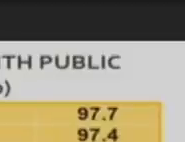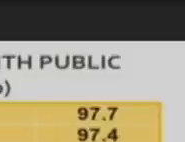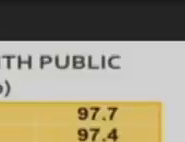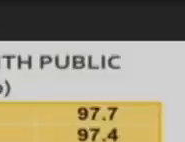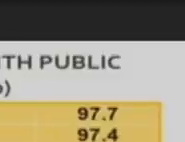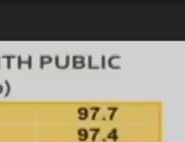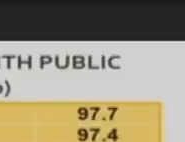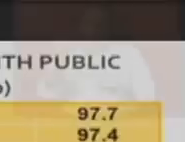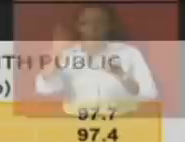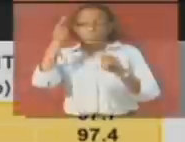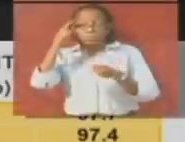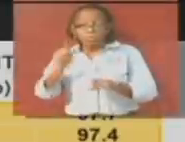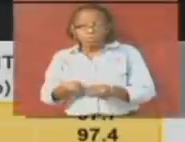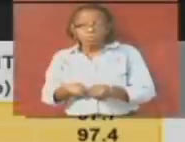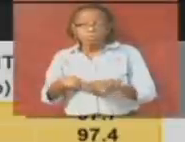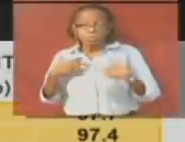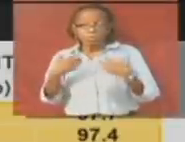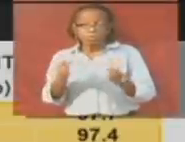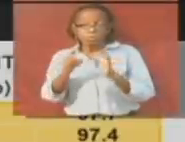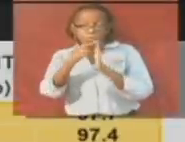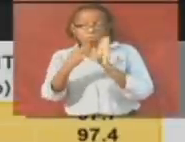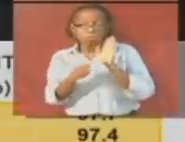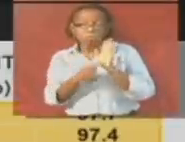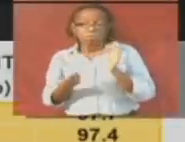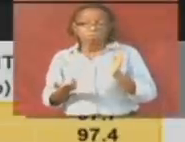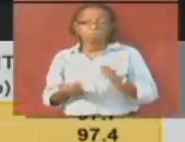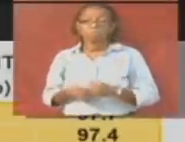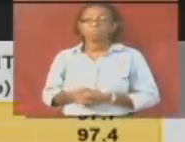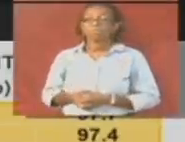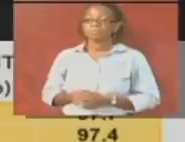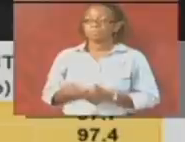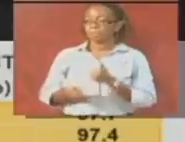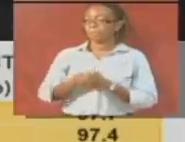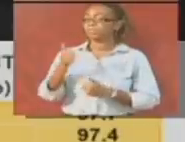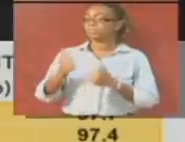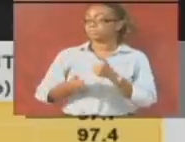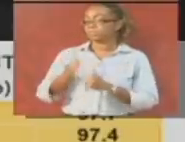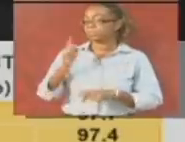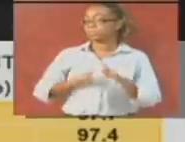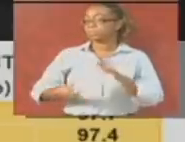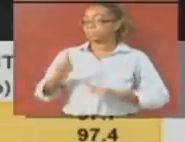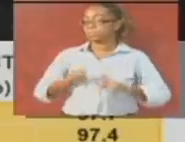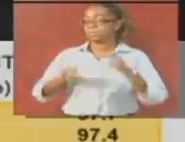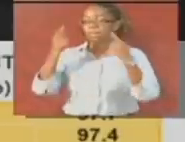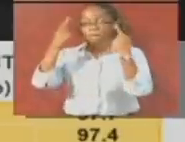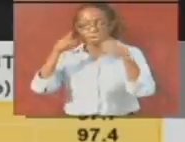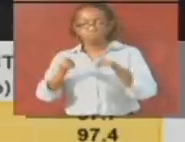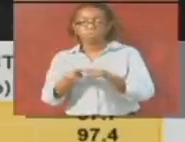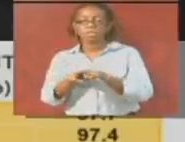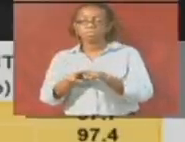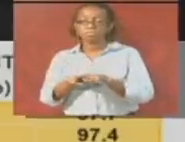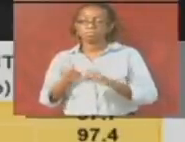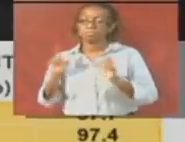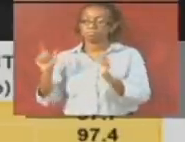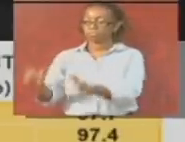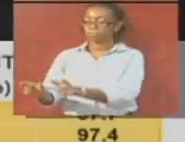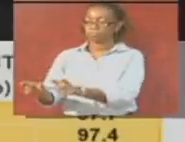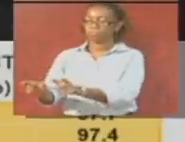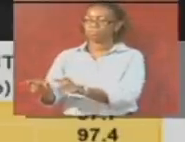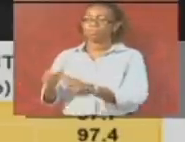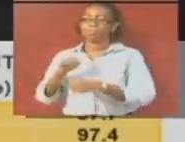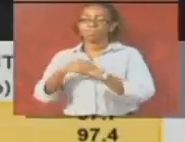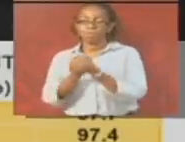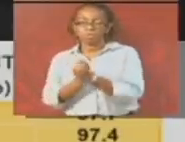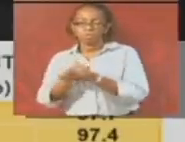in the table, in the top 5, agreement was highest for quarantining, hand washing, avoiding touching of the